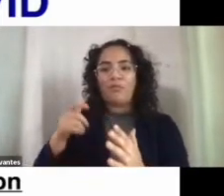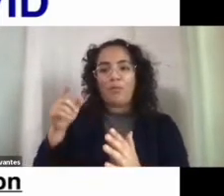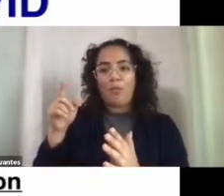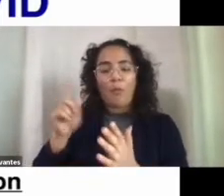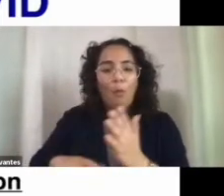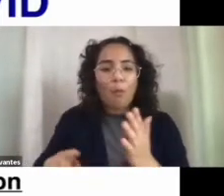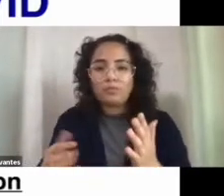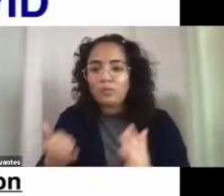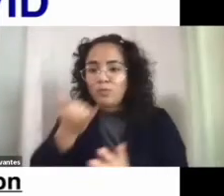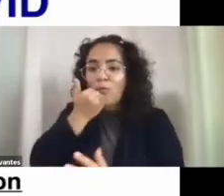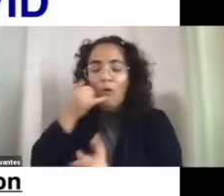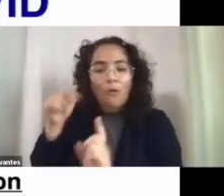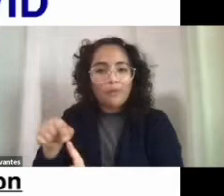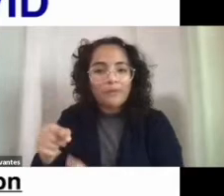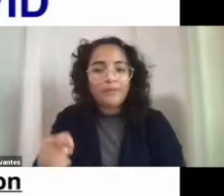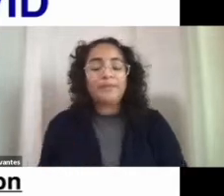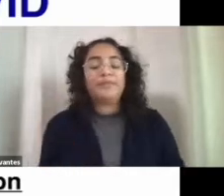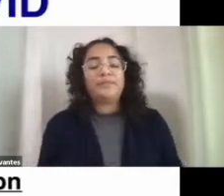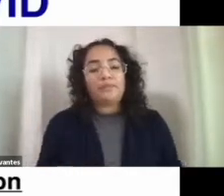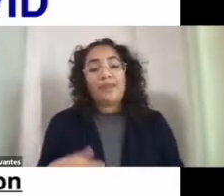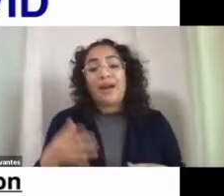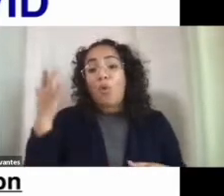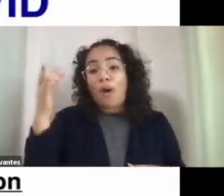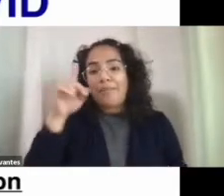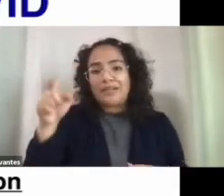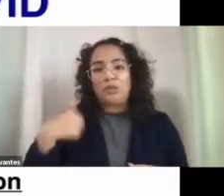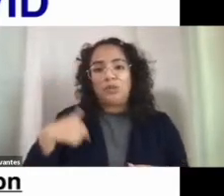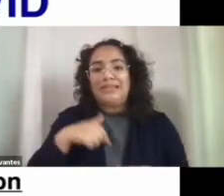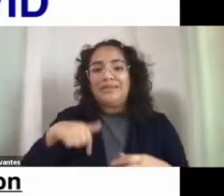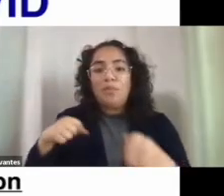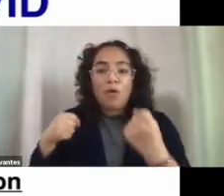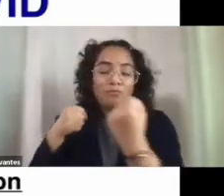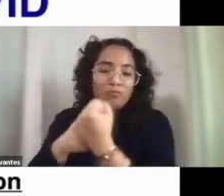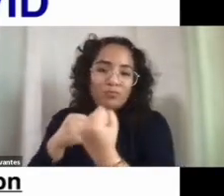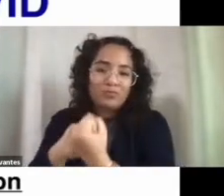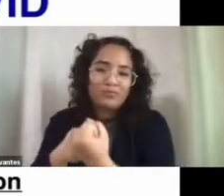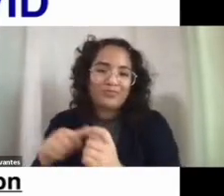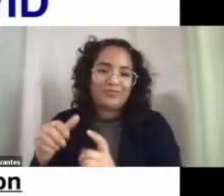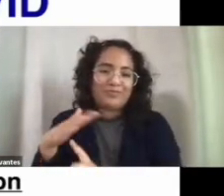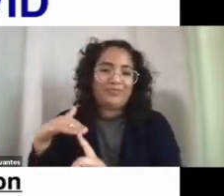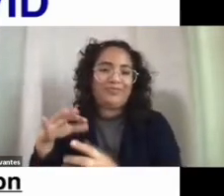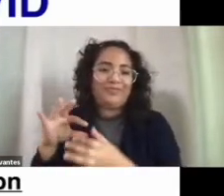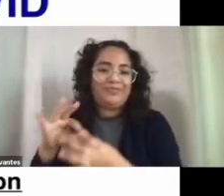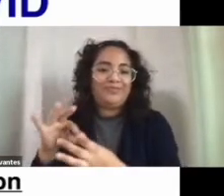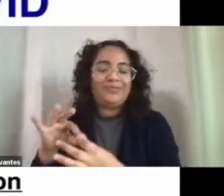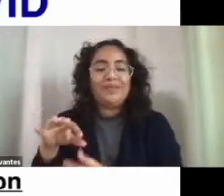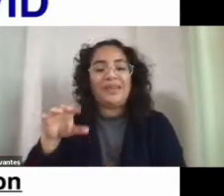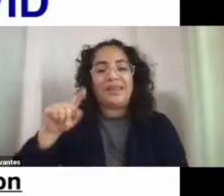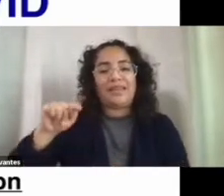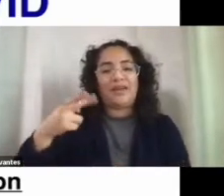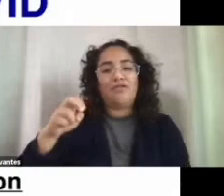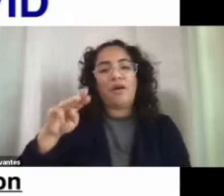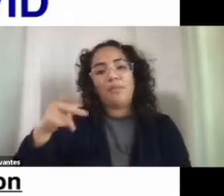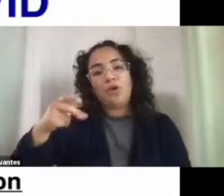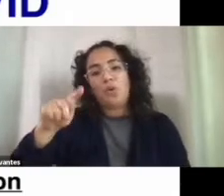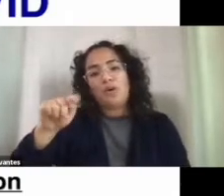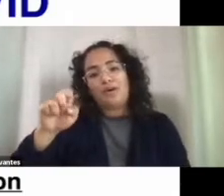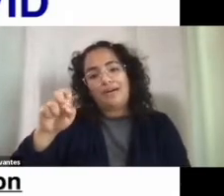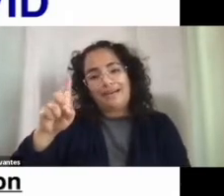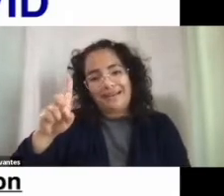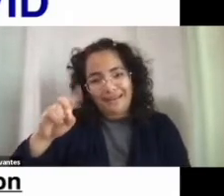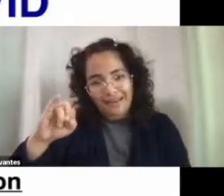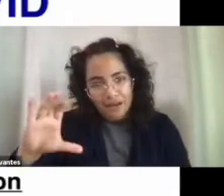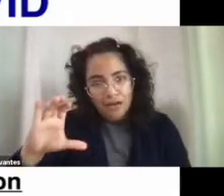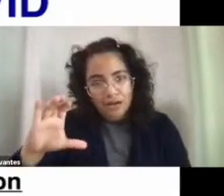still more advocacy around therapeutics, particularly for investment in therapeutics on the part of